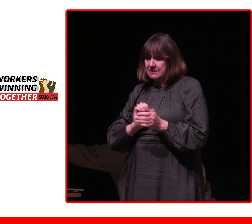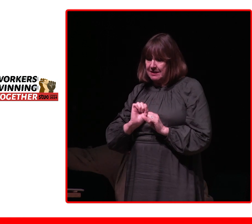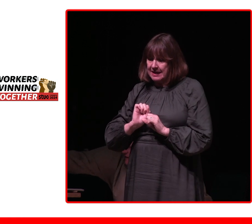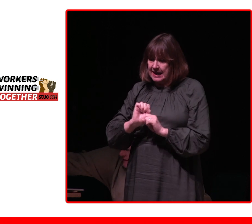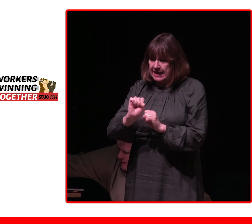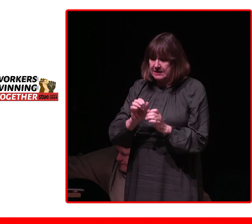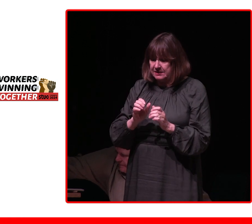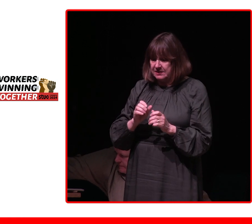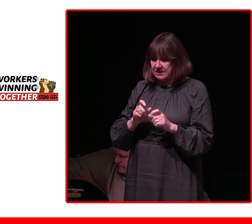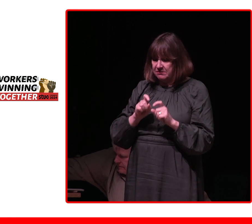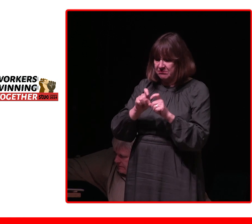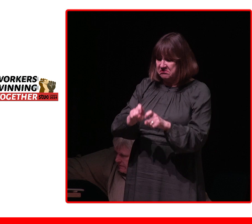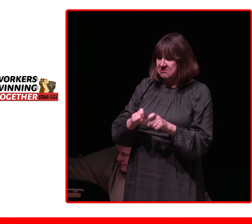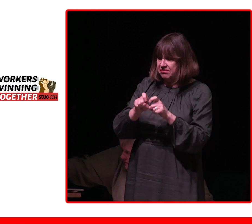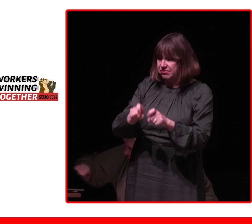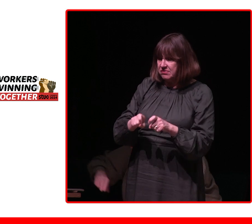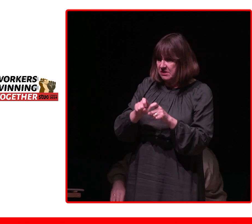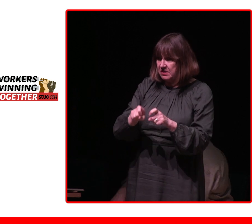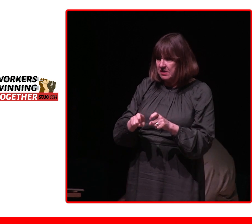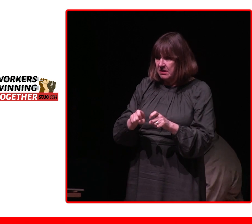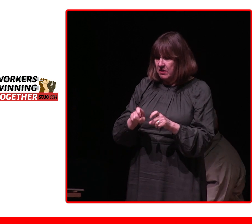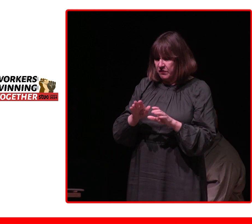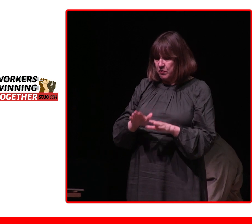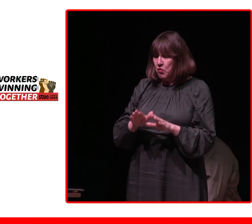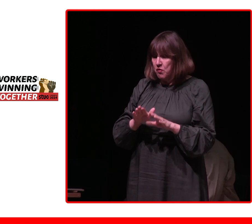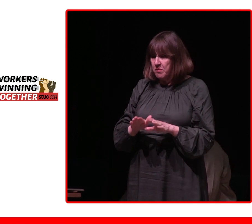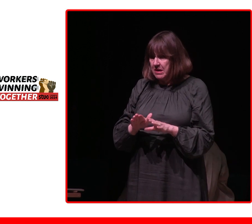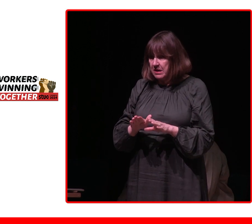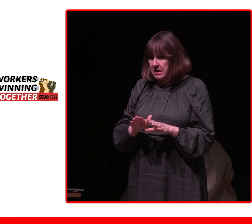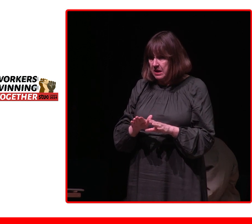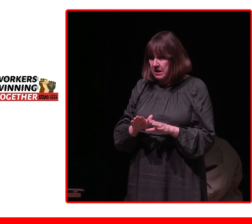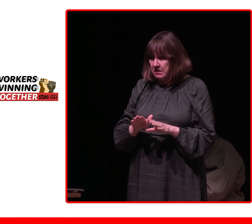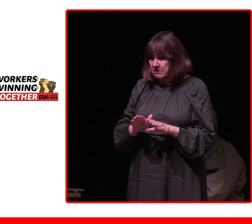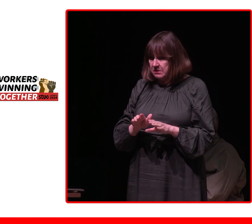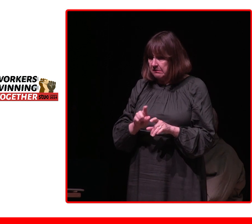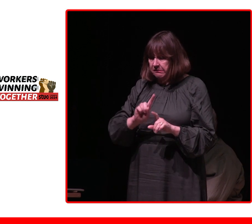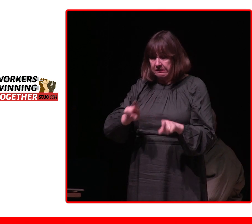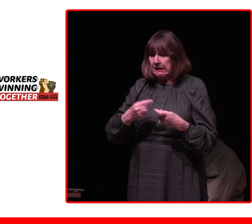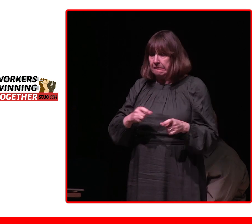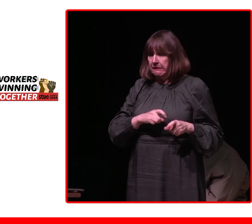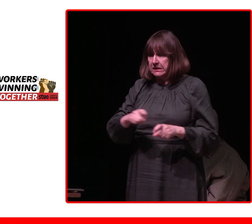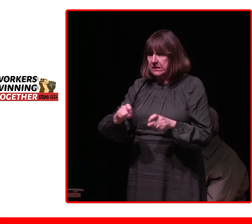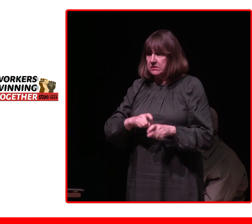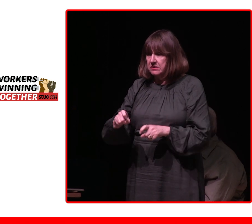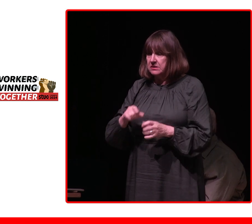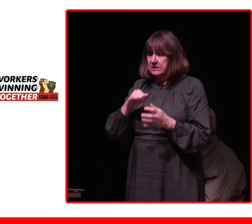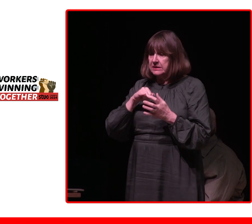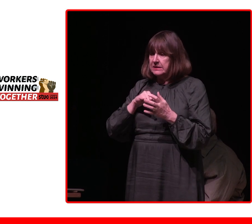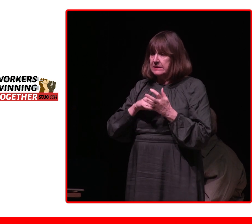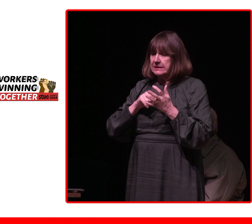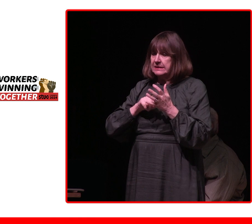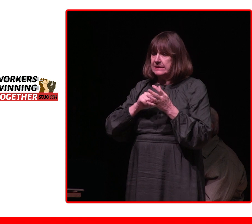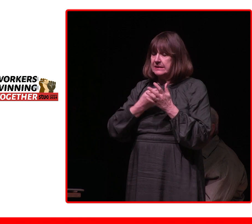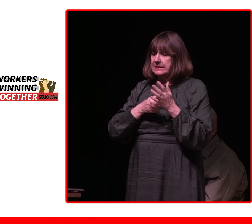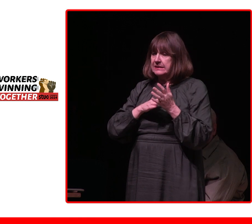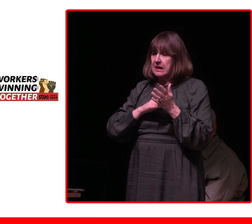tenureship of the political wing of our movement untenable. Starmer should resign.